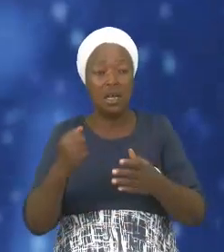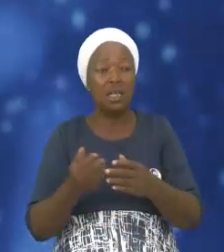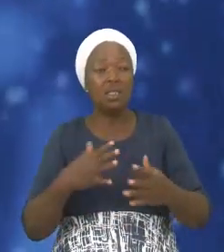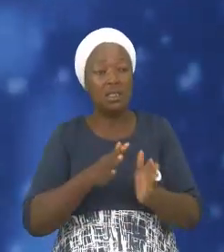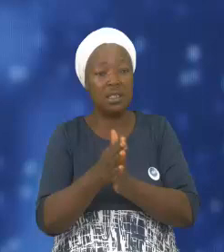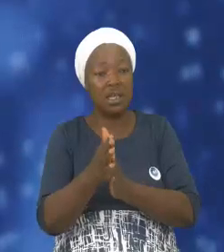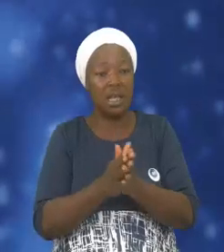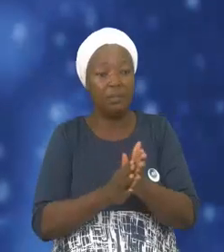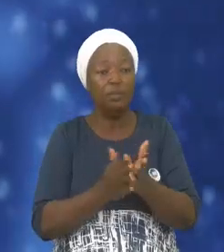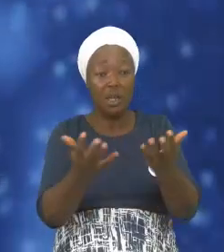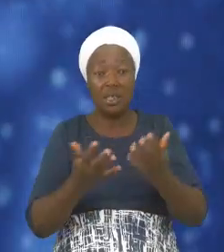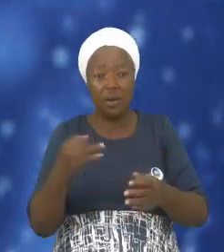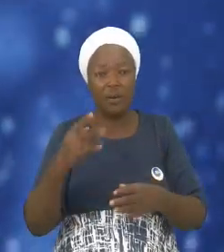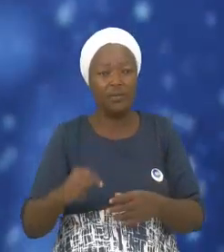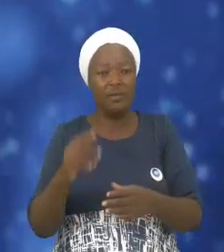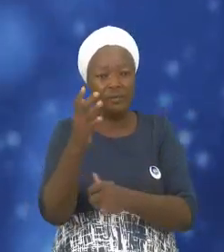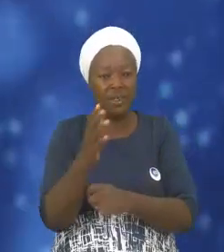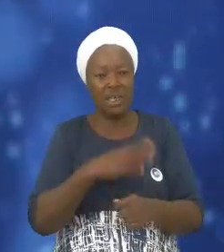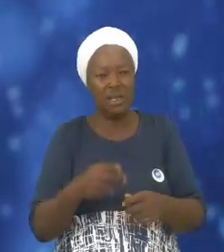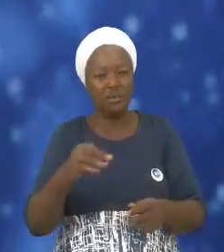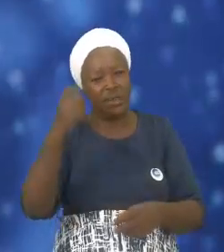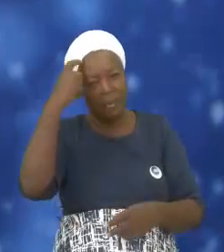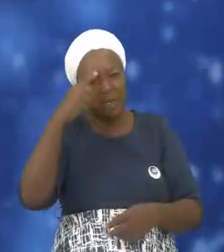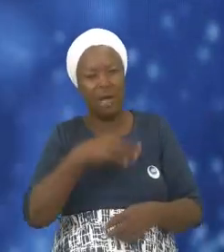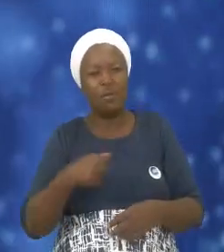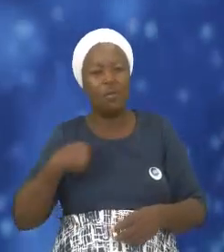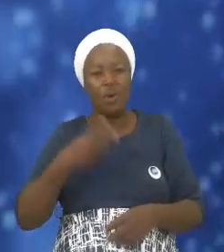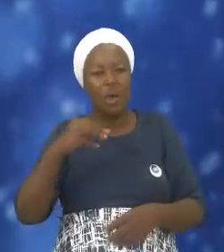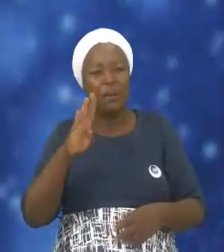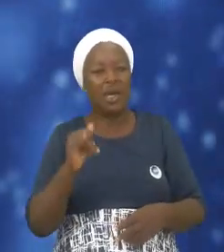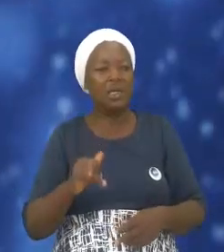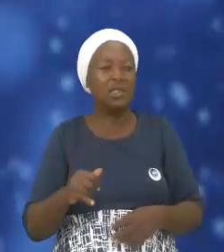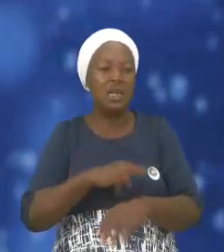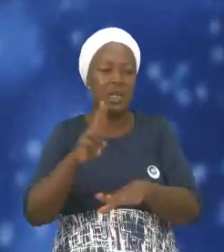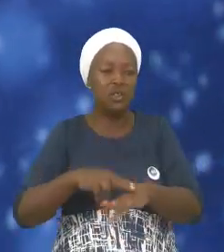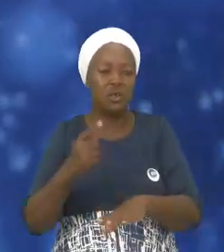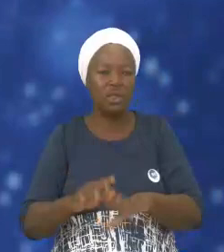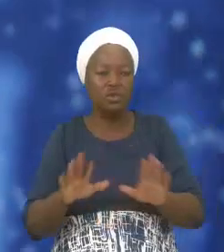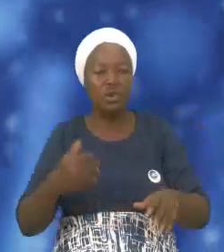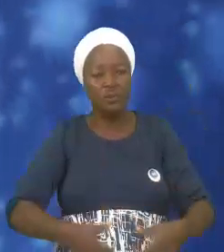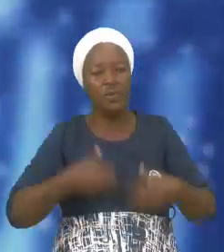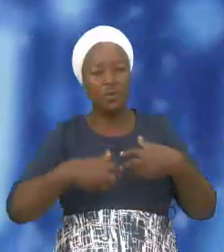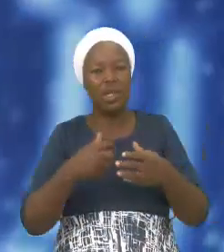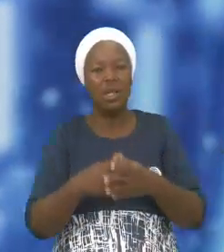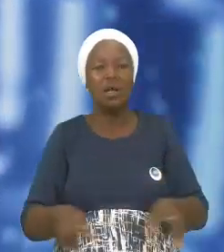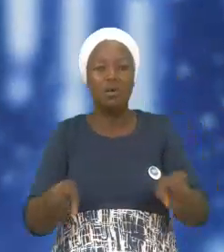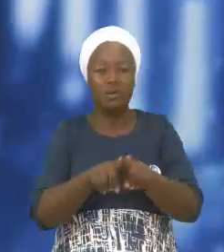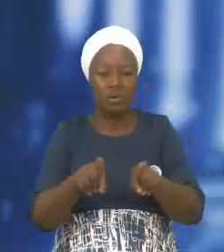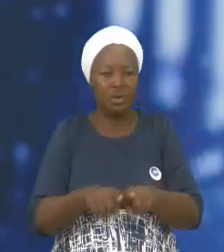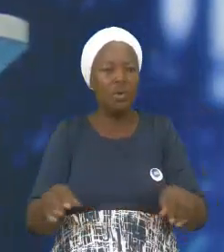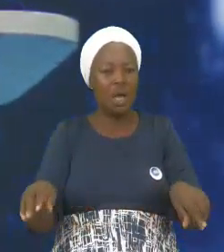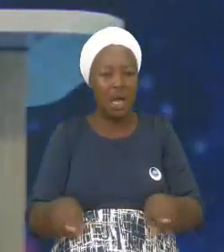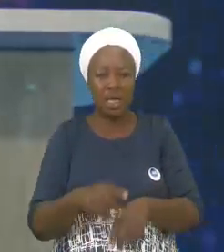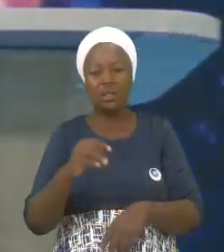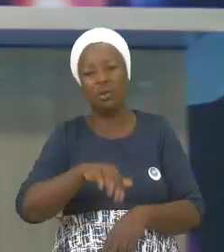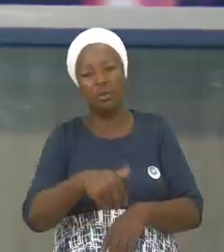the mind, and we were by nature the children of wrath, even as